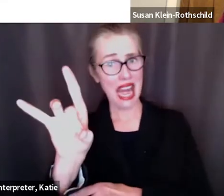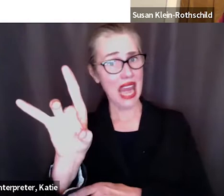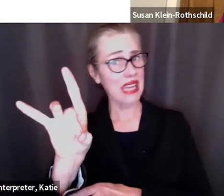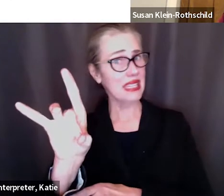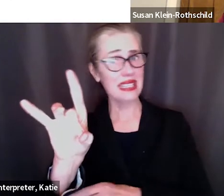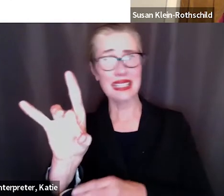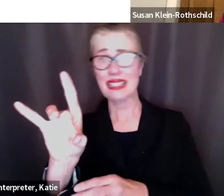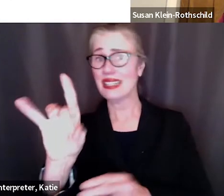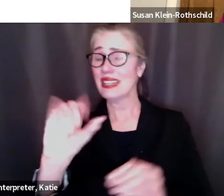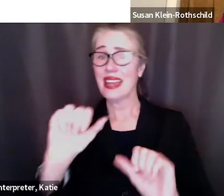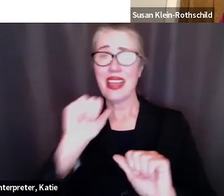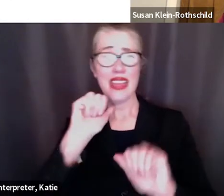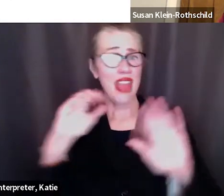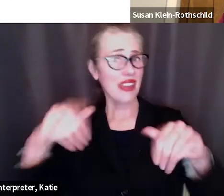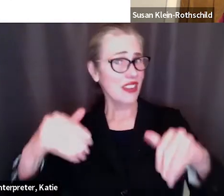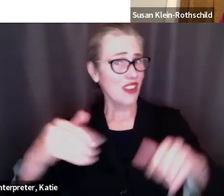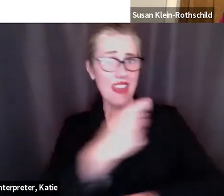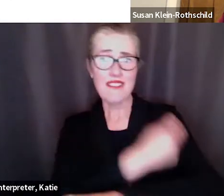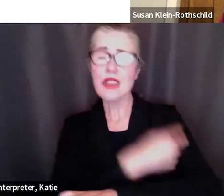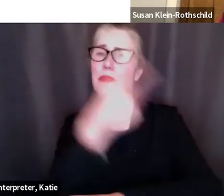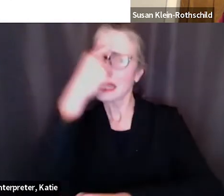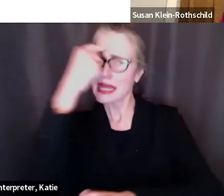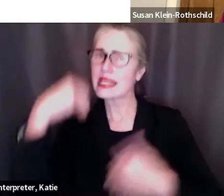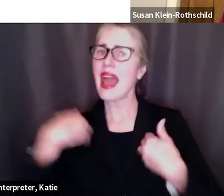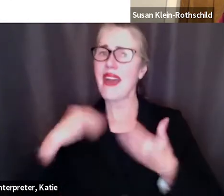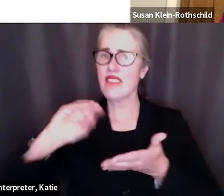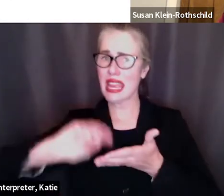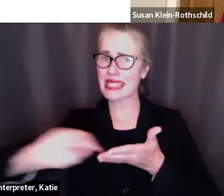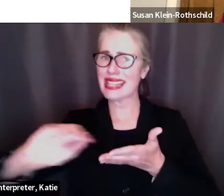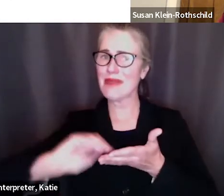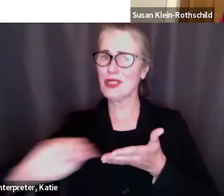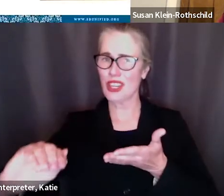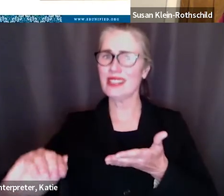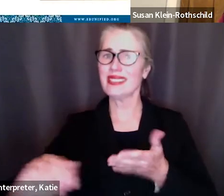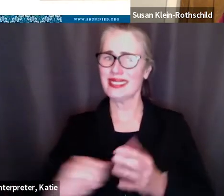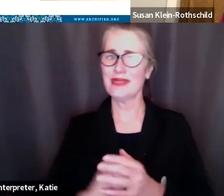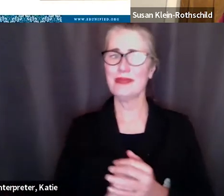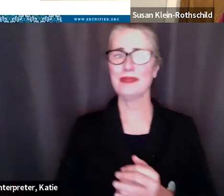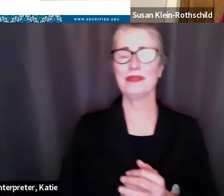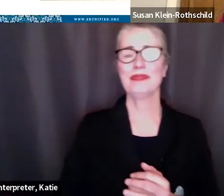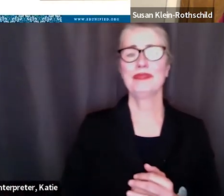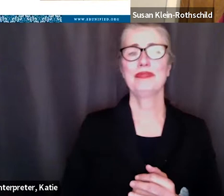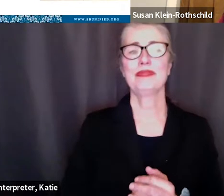just to be clear about that next slide please